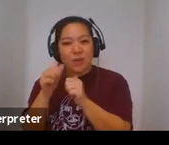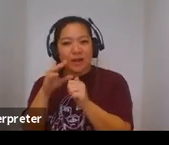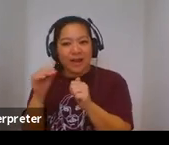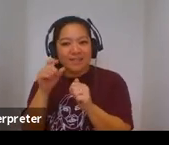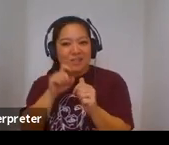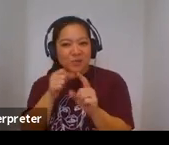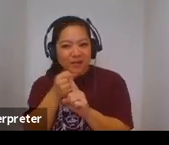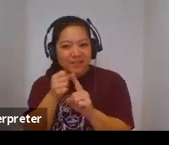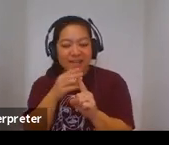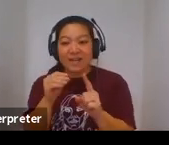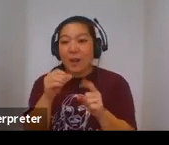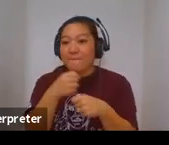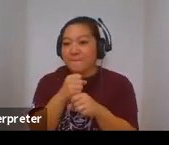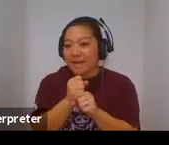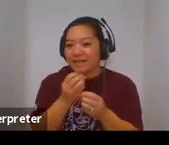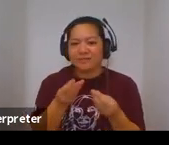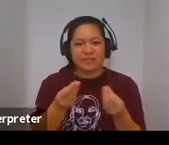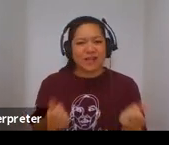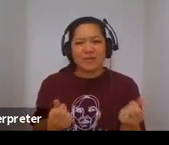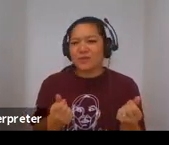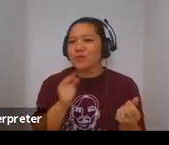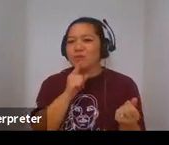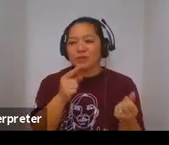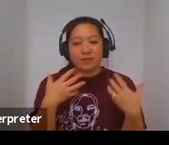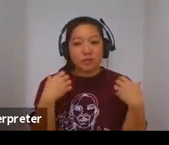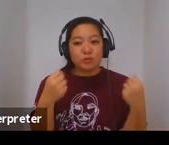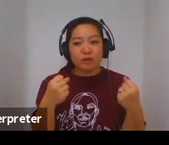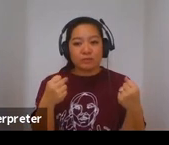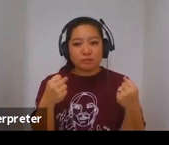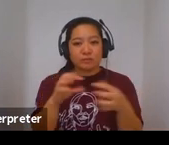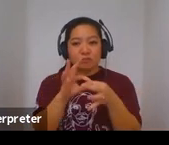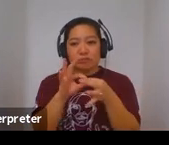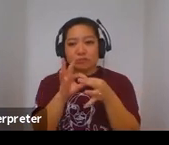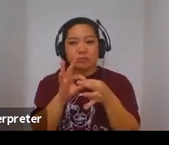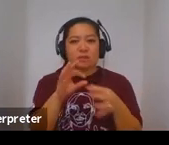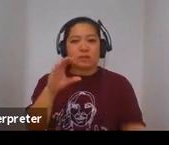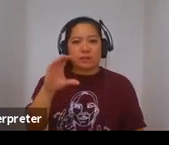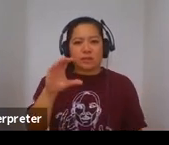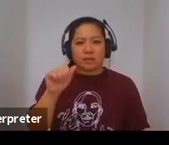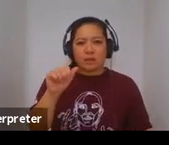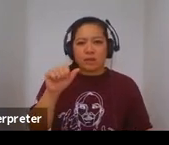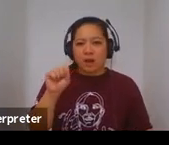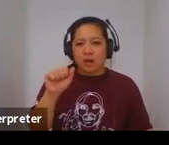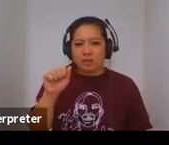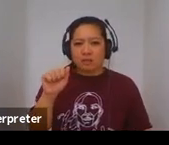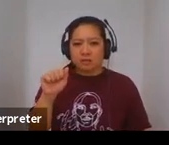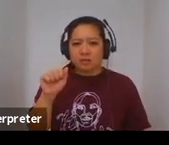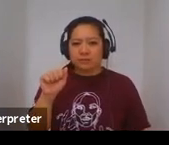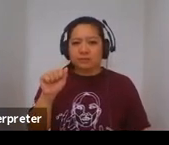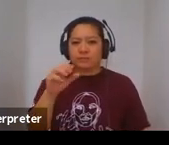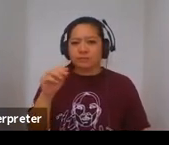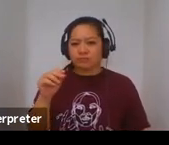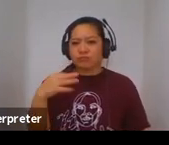and are made of several really strong partners, including CalCASA, the